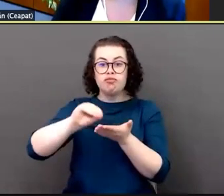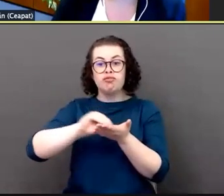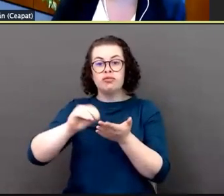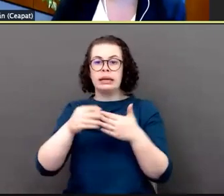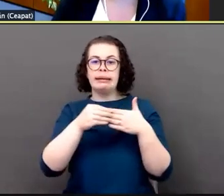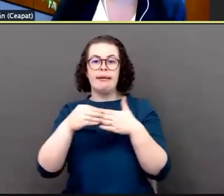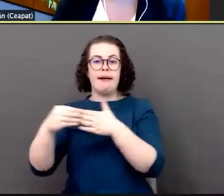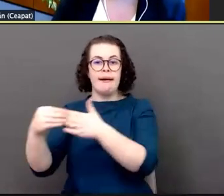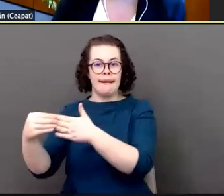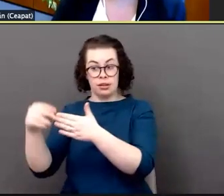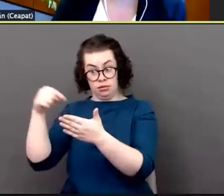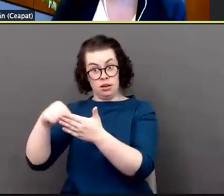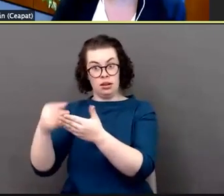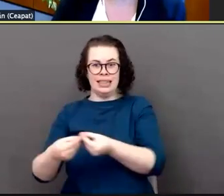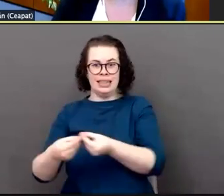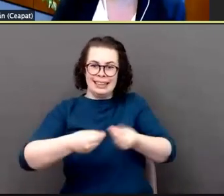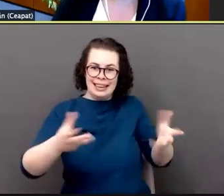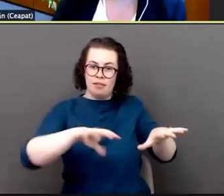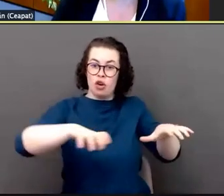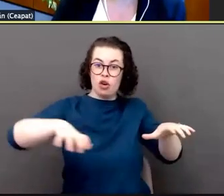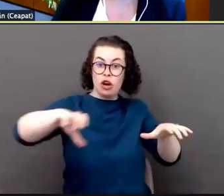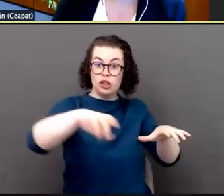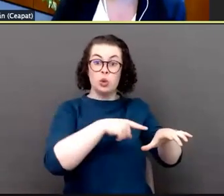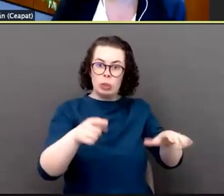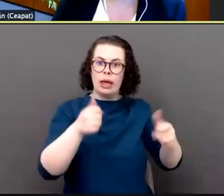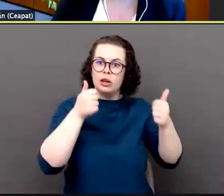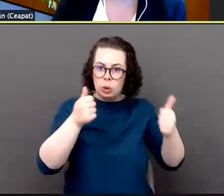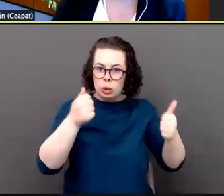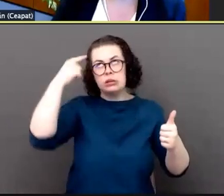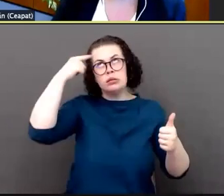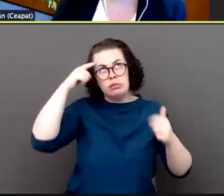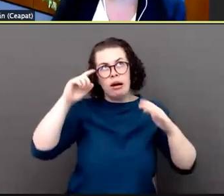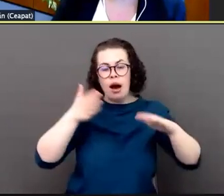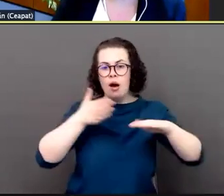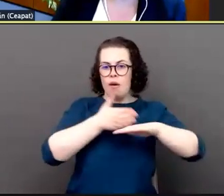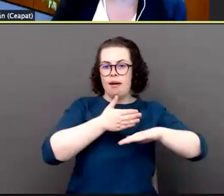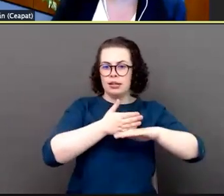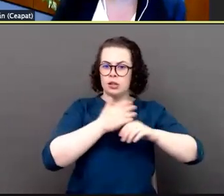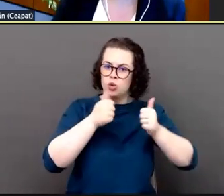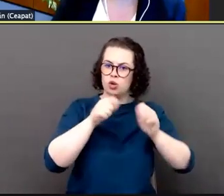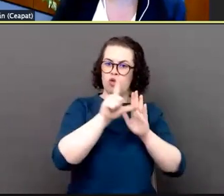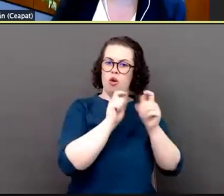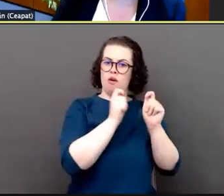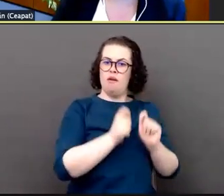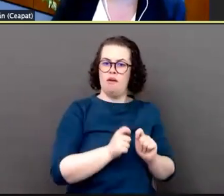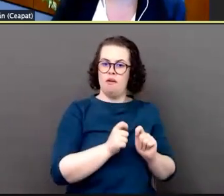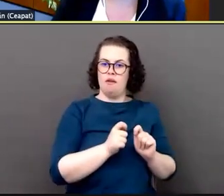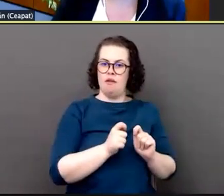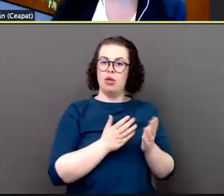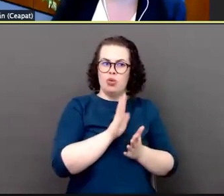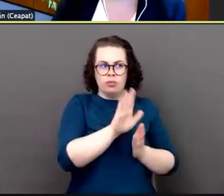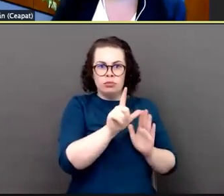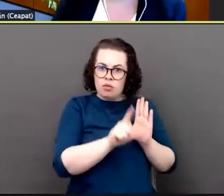to support the implementation of accessibility obligation through directives on public